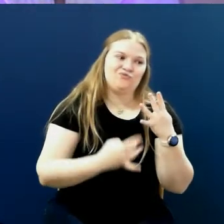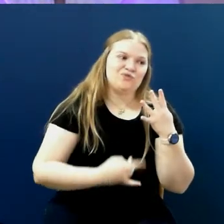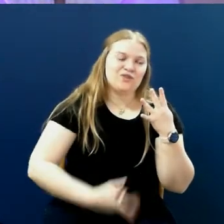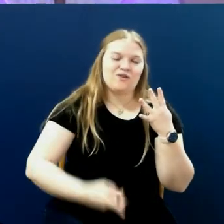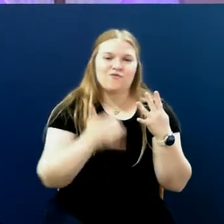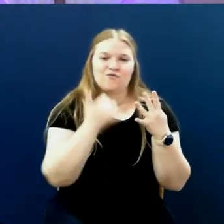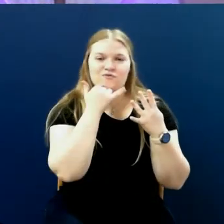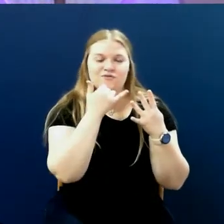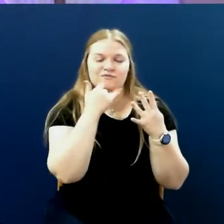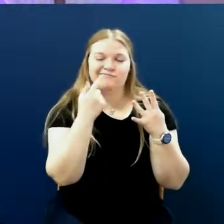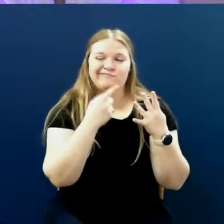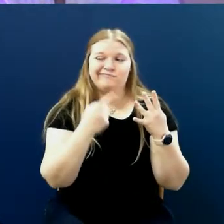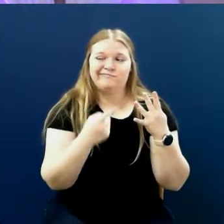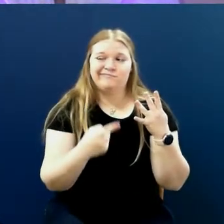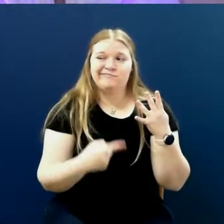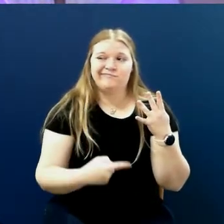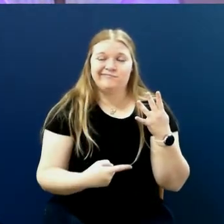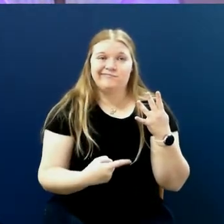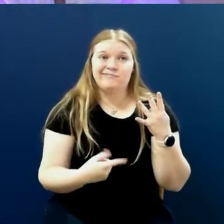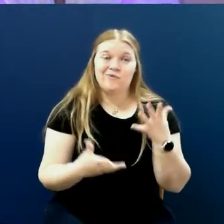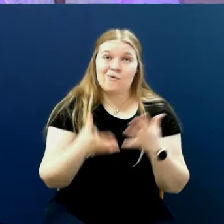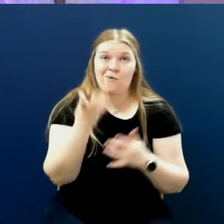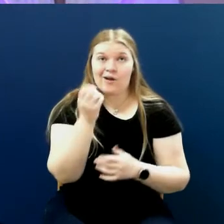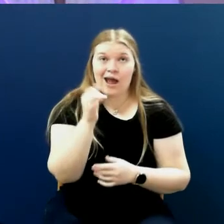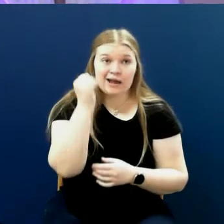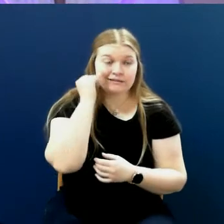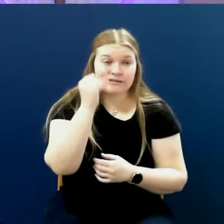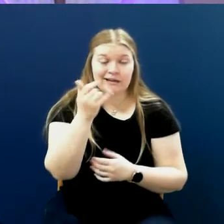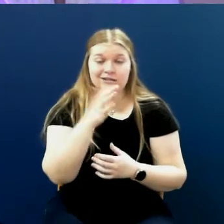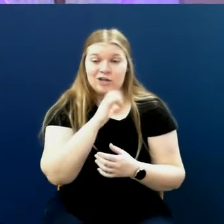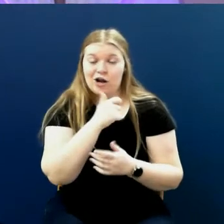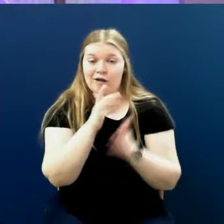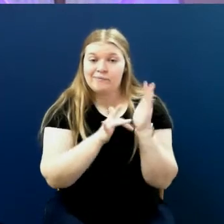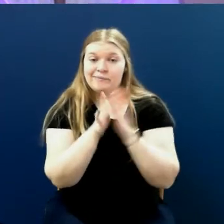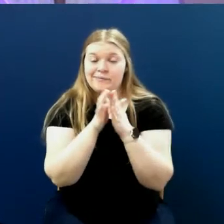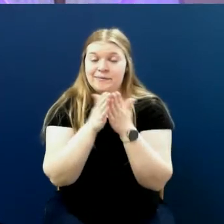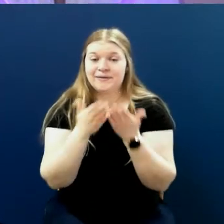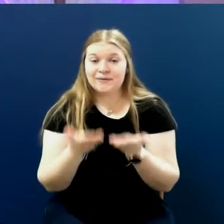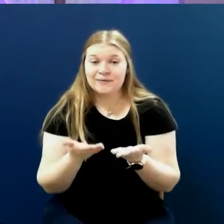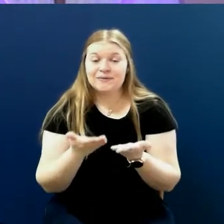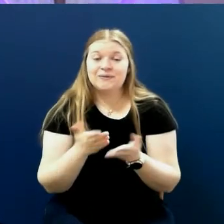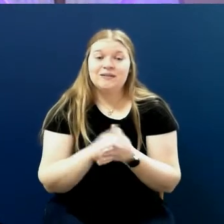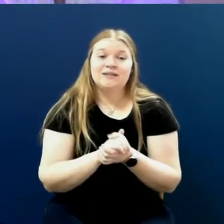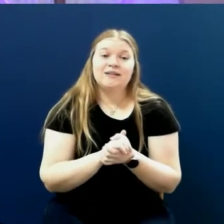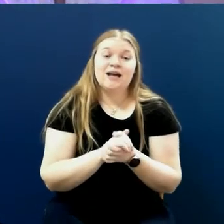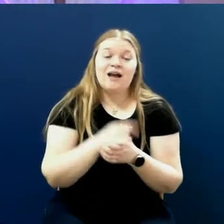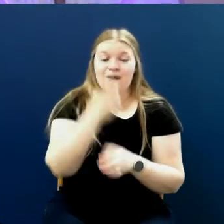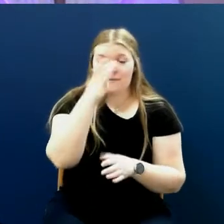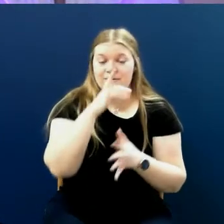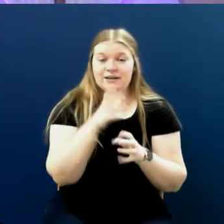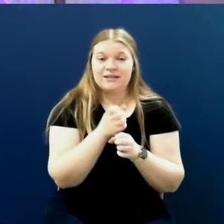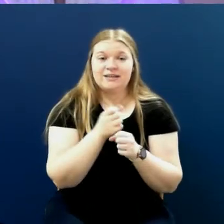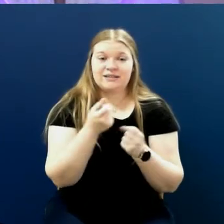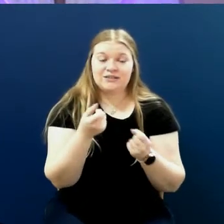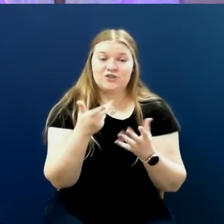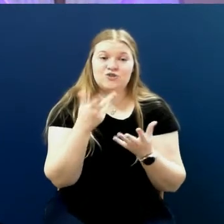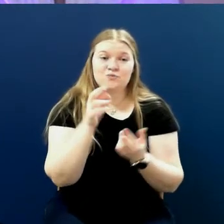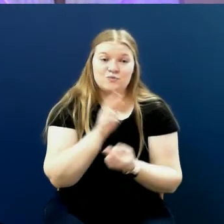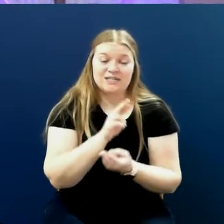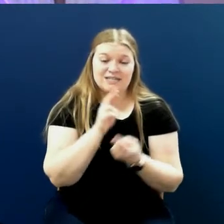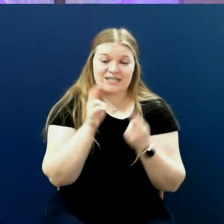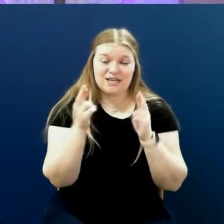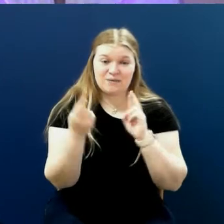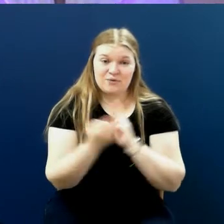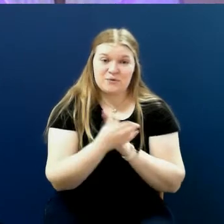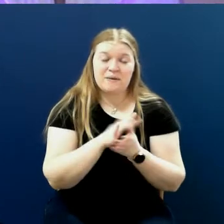wrong or ideas that you had that are unbiblical, God wants to redeem you and to make you